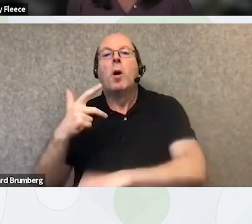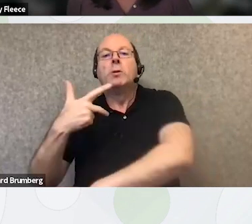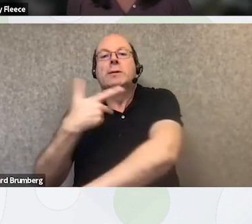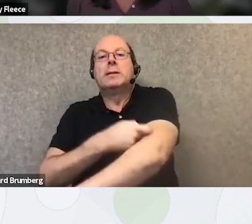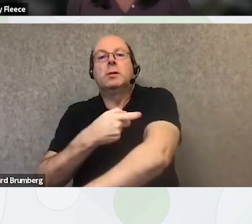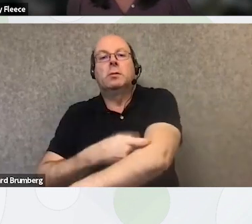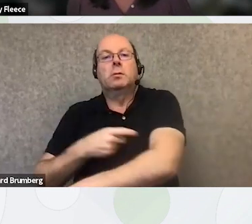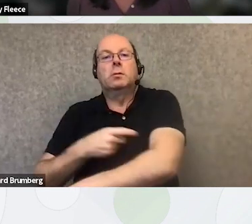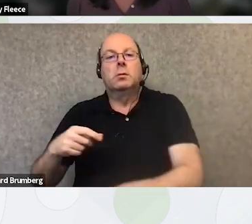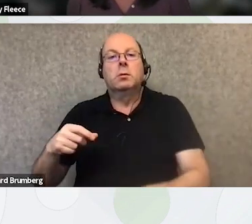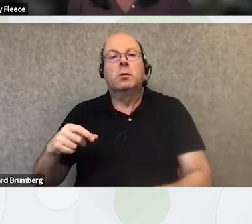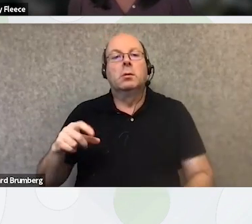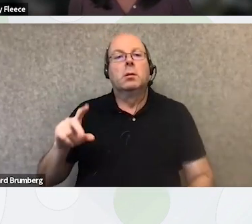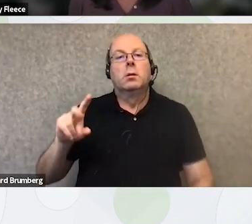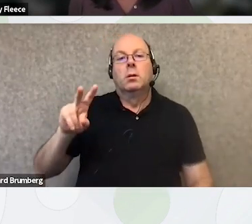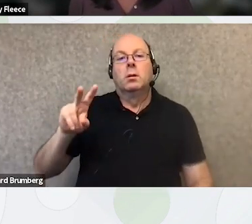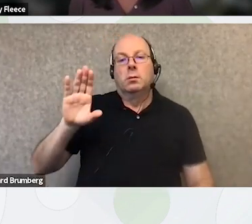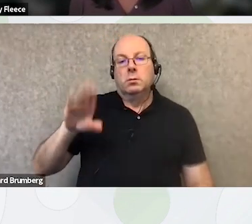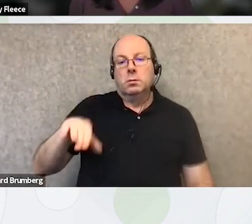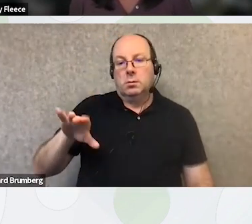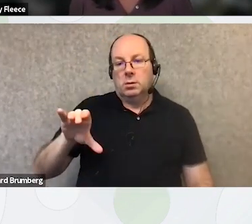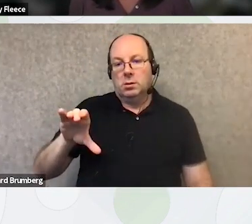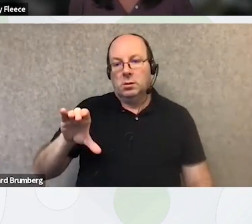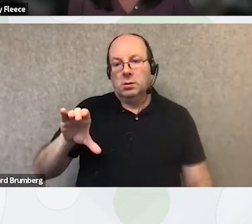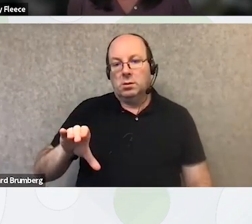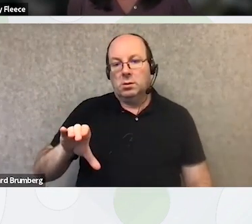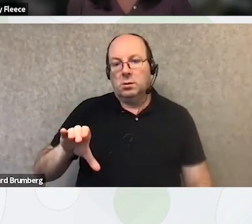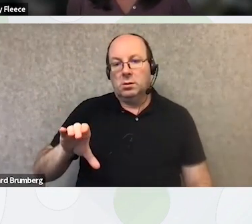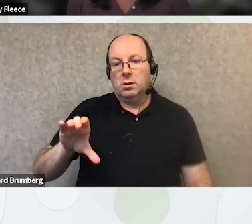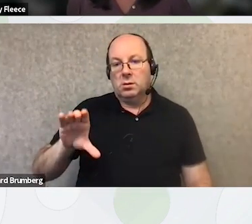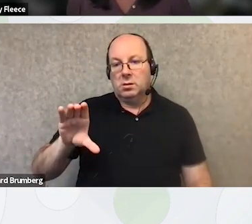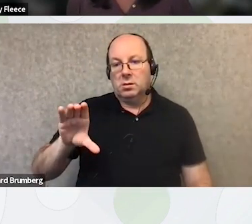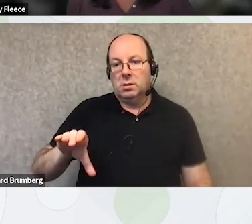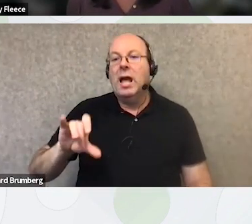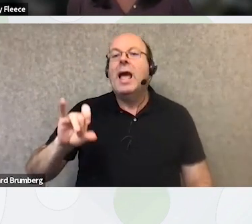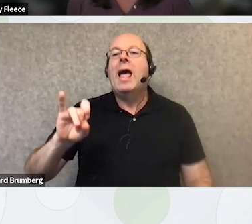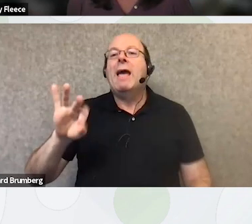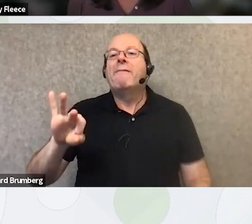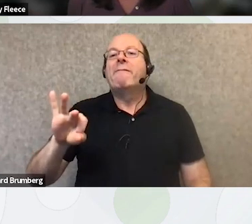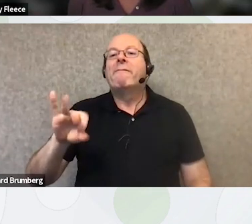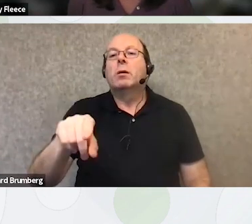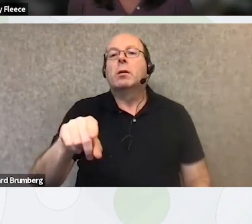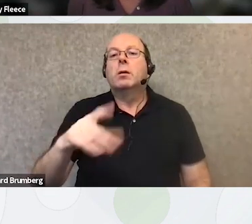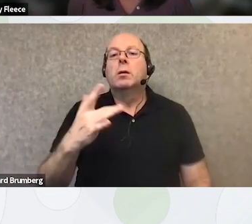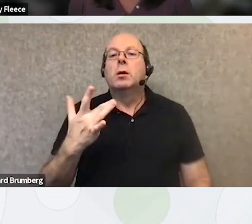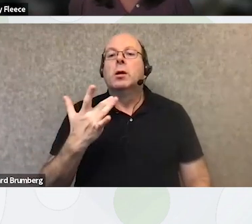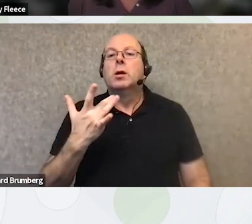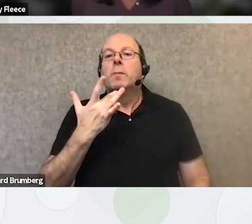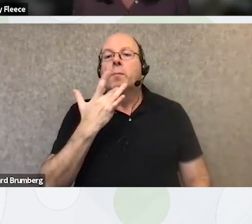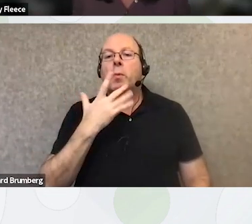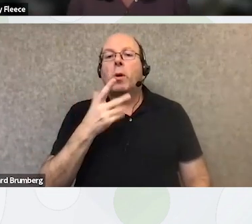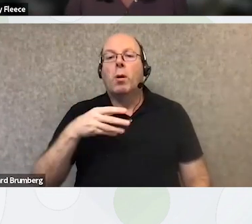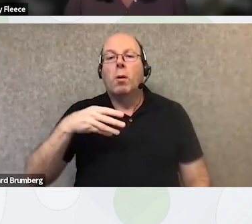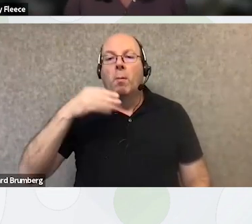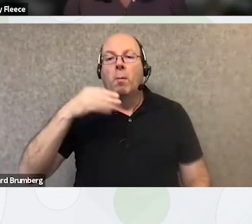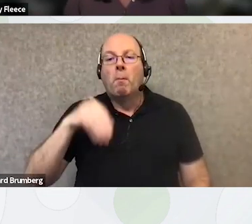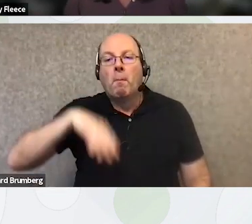bottom under table 2, you can see the recommendations for those who may prefer intranasal.